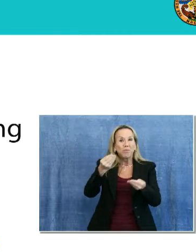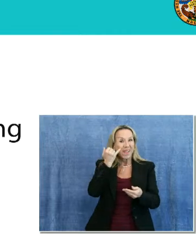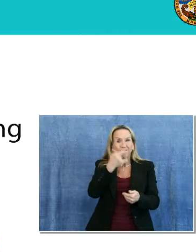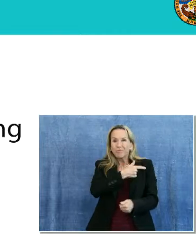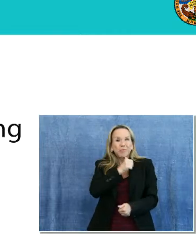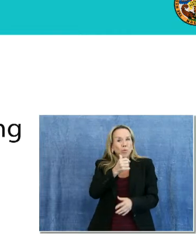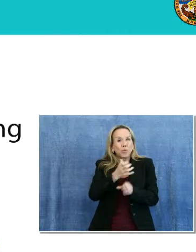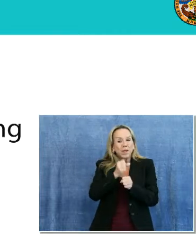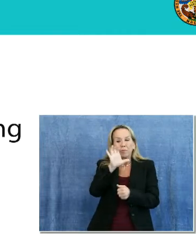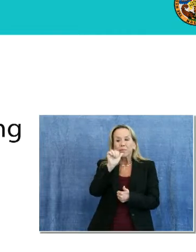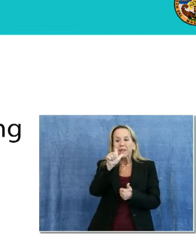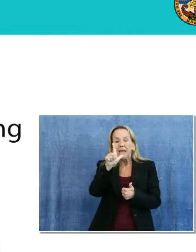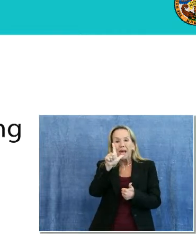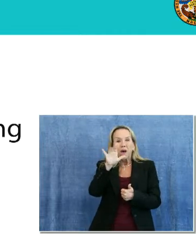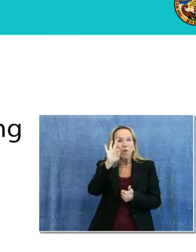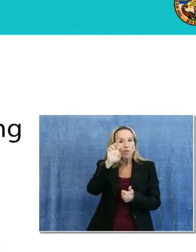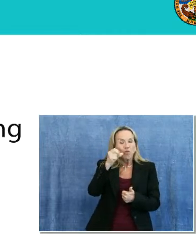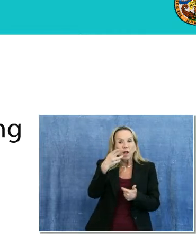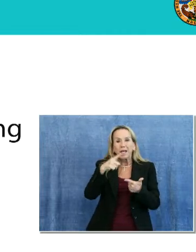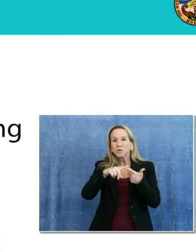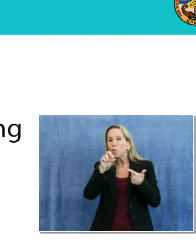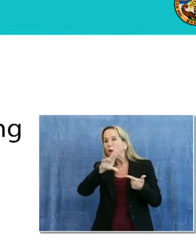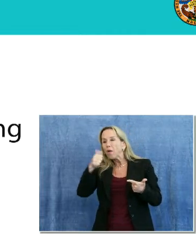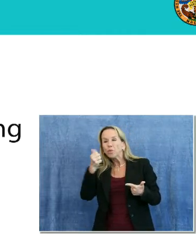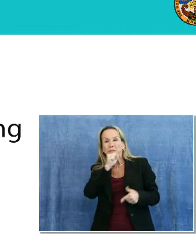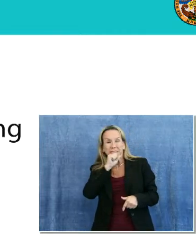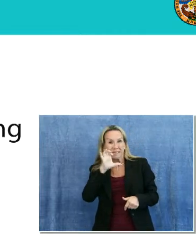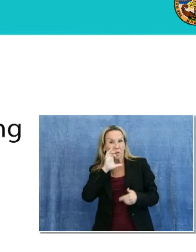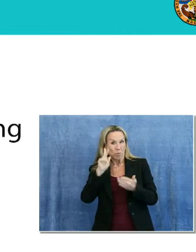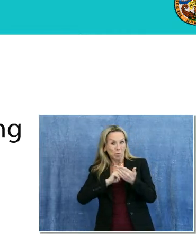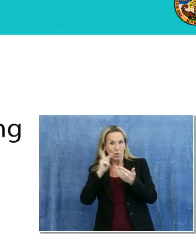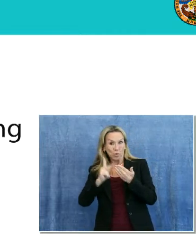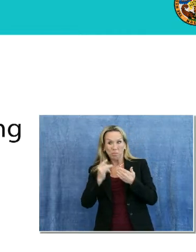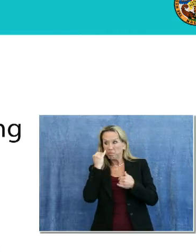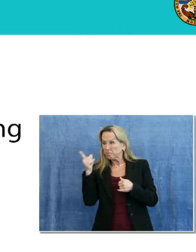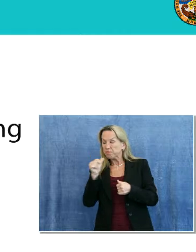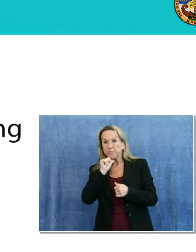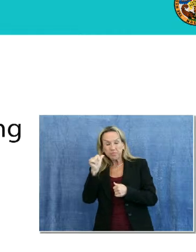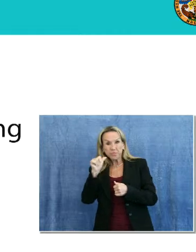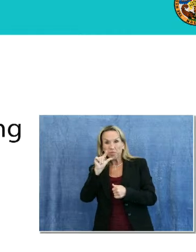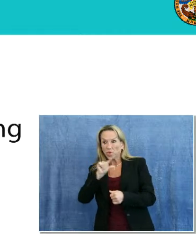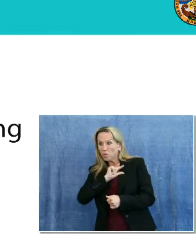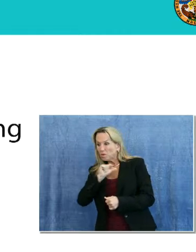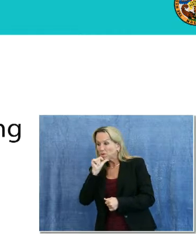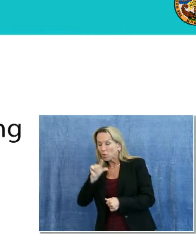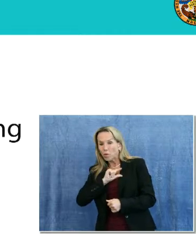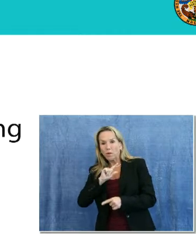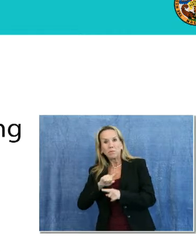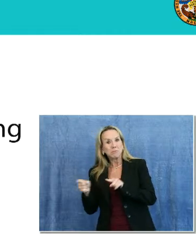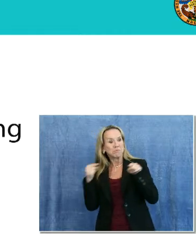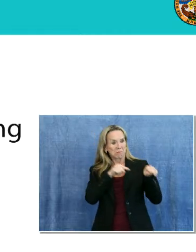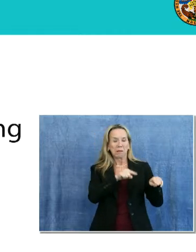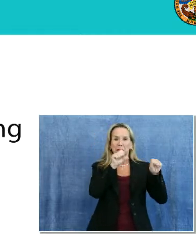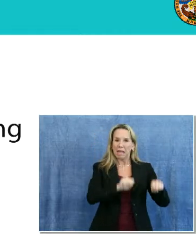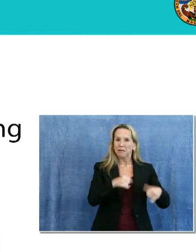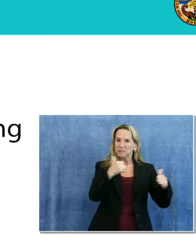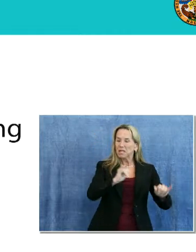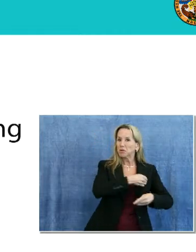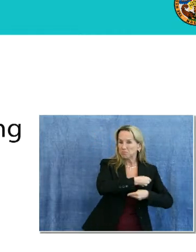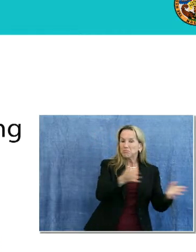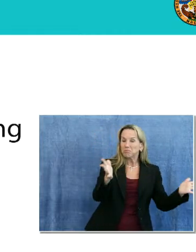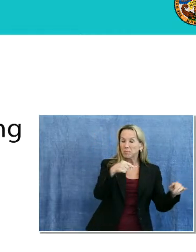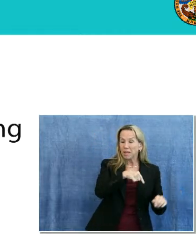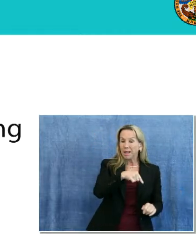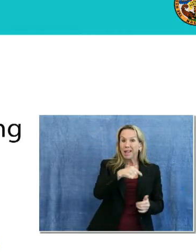CalFresh or the Senior Nutrition Program. But not only does this program help seniors, it helps